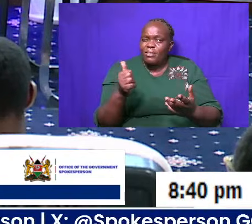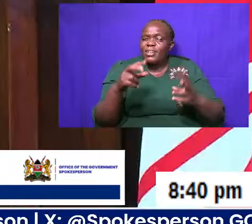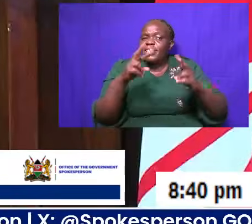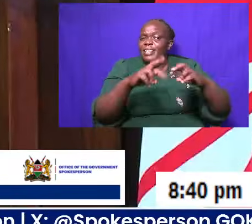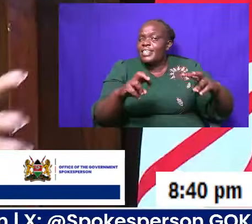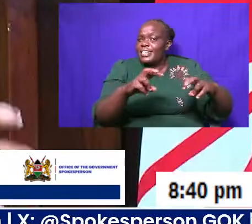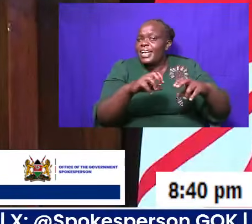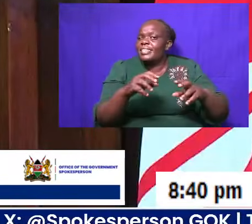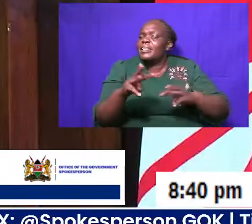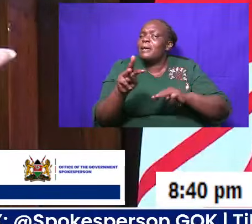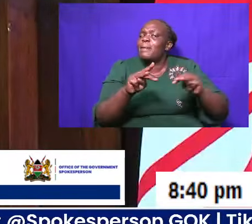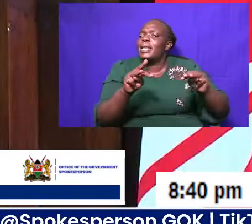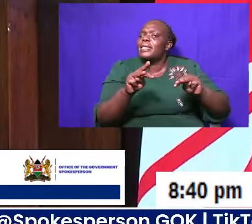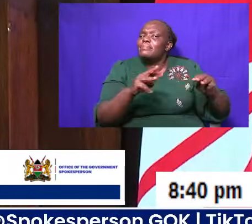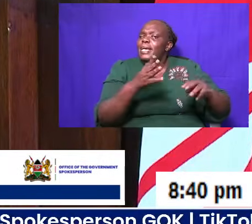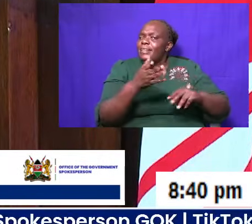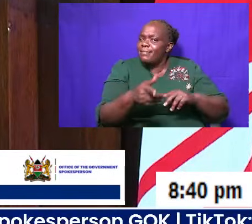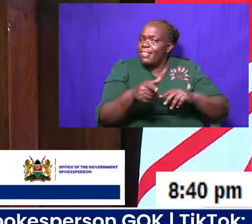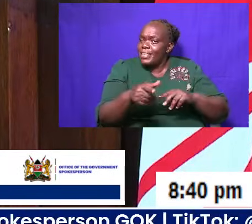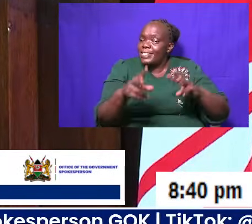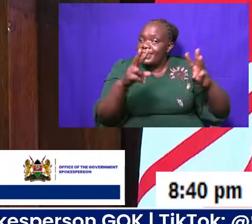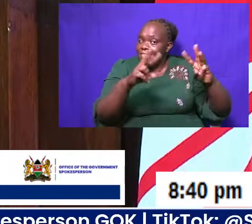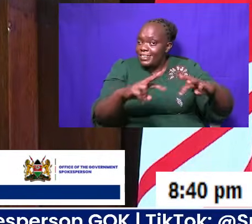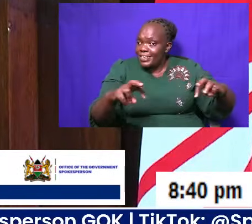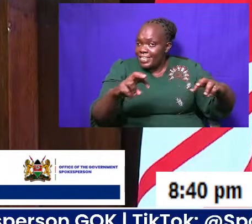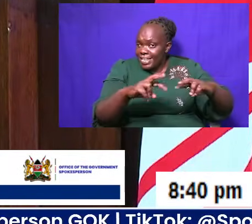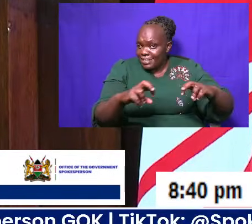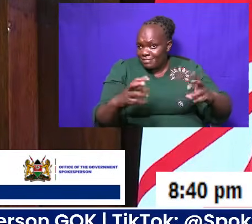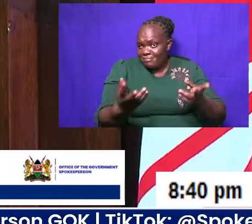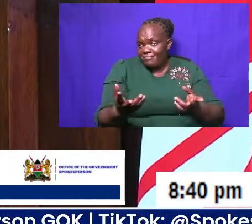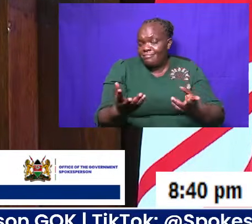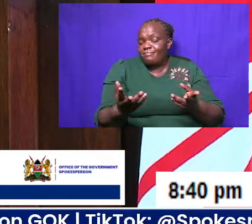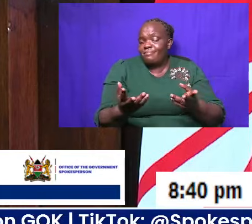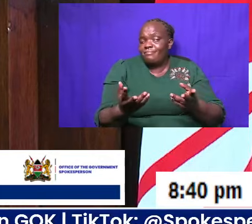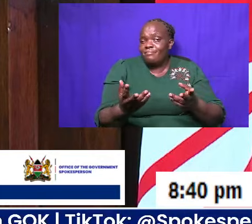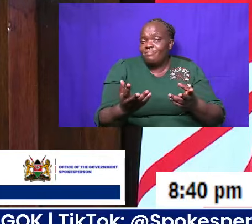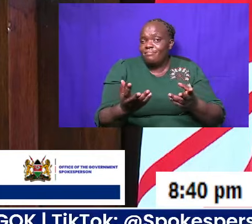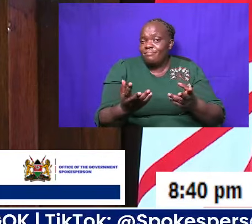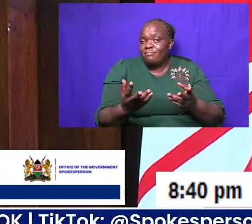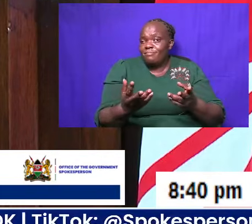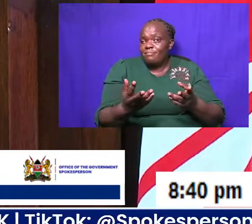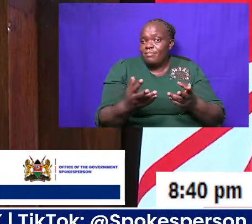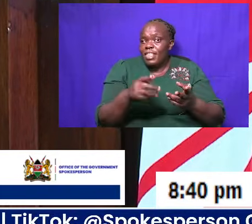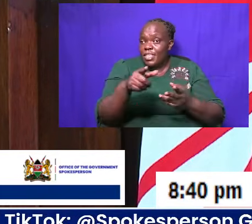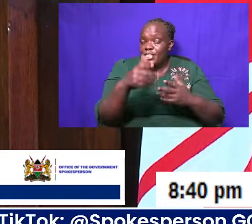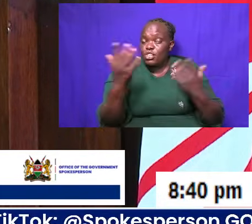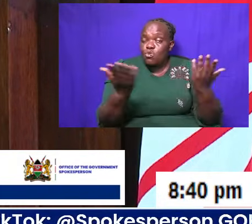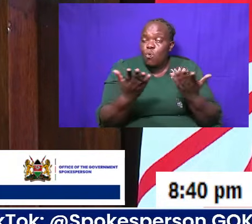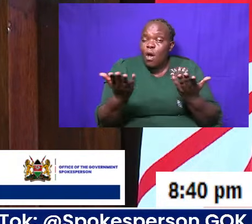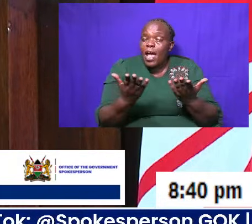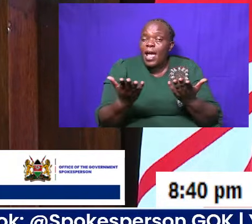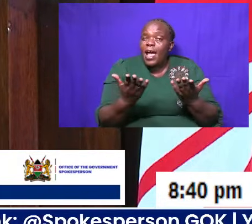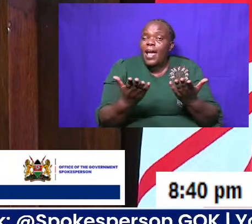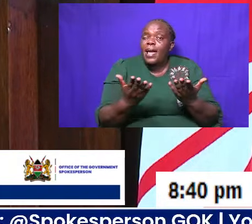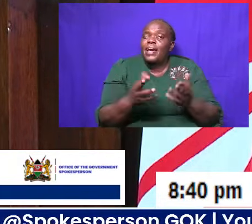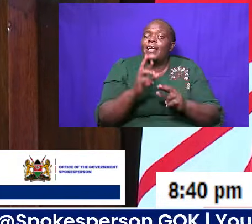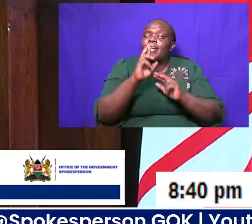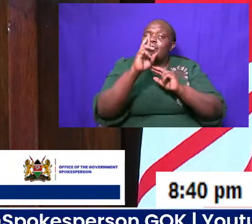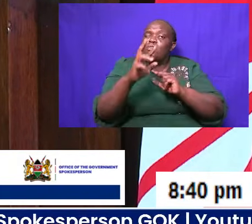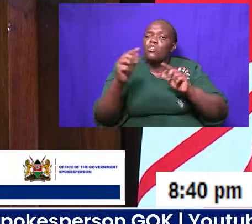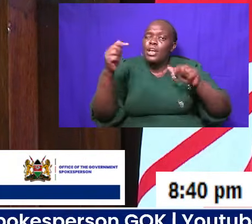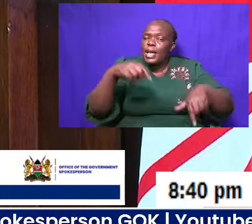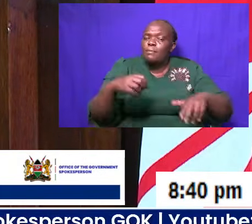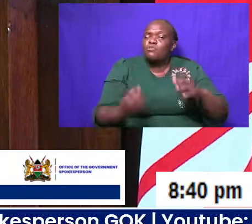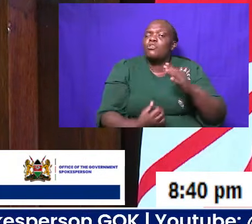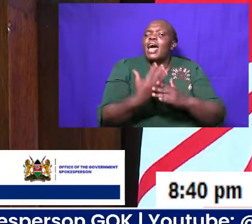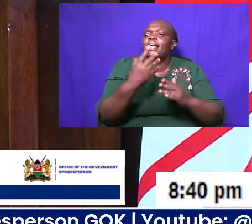knowledge management. So this is our research, you know, that is where the report you came to launch on